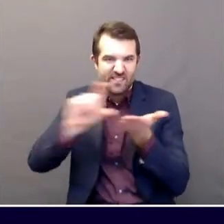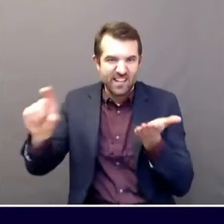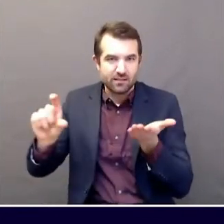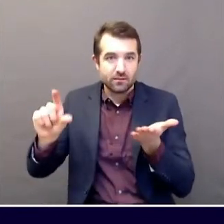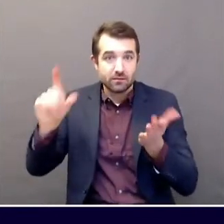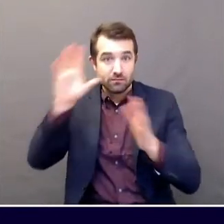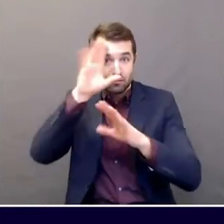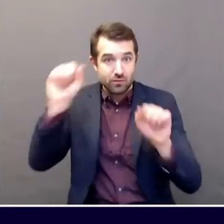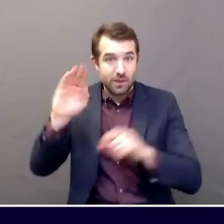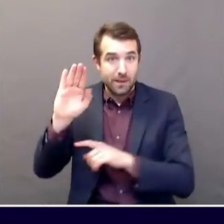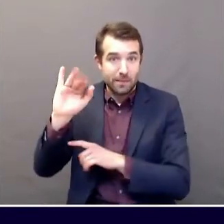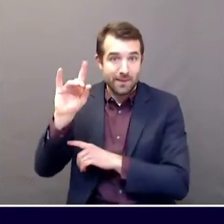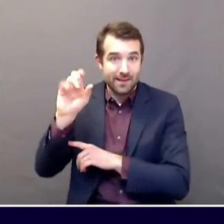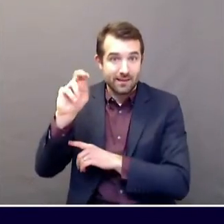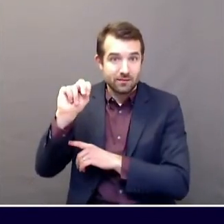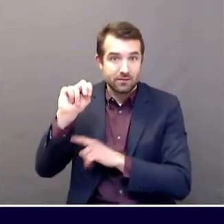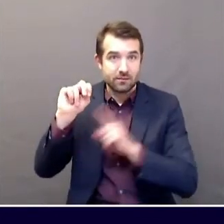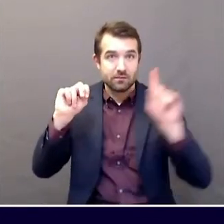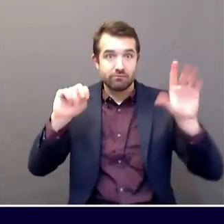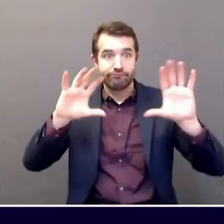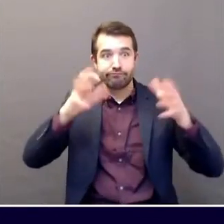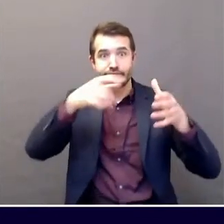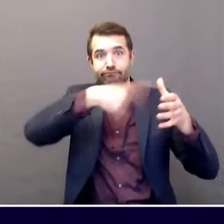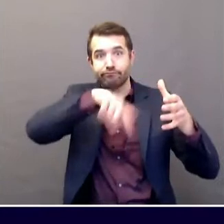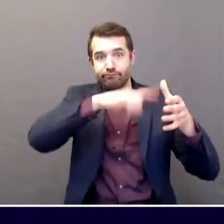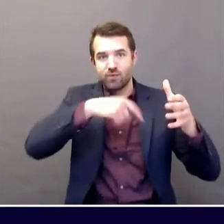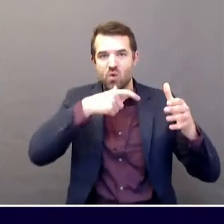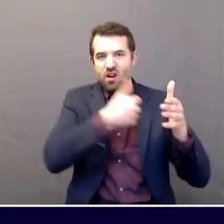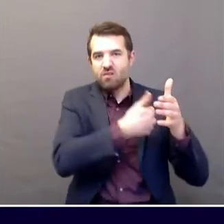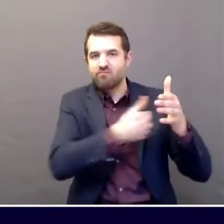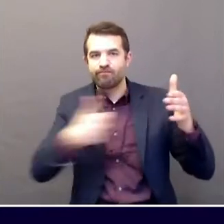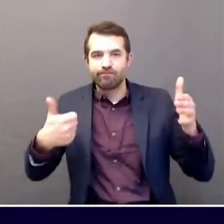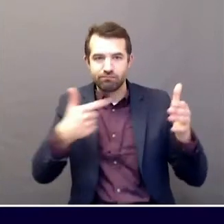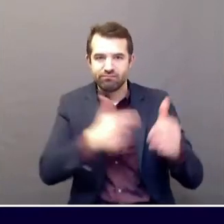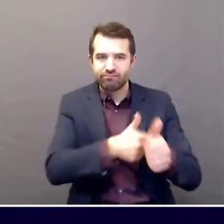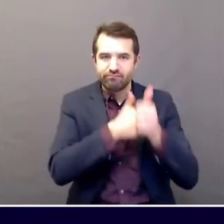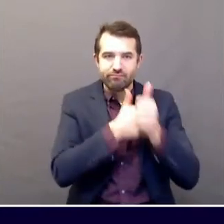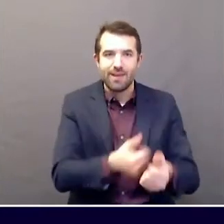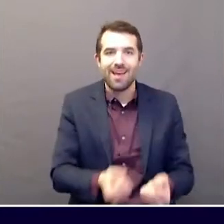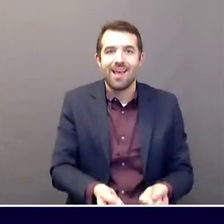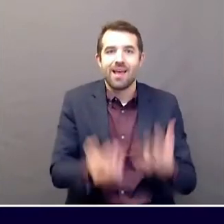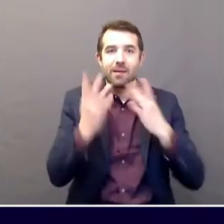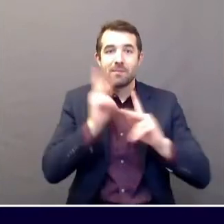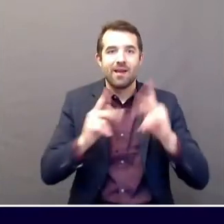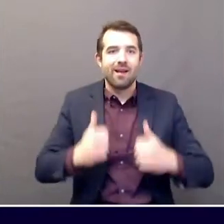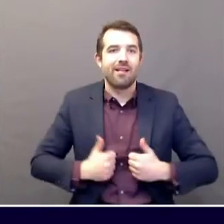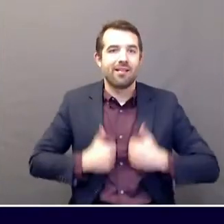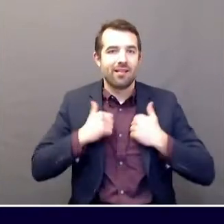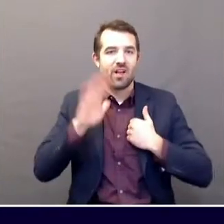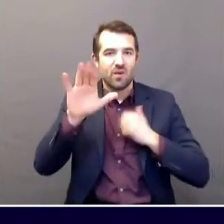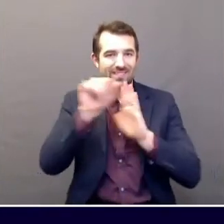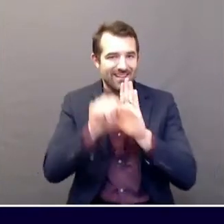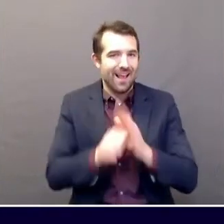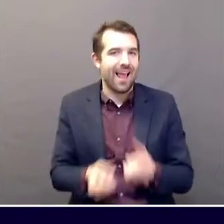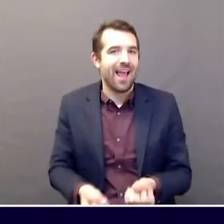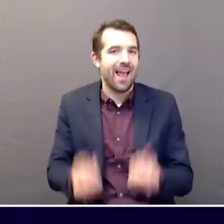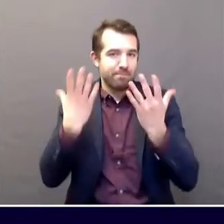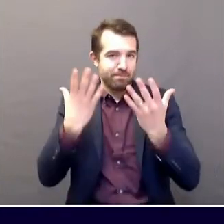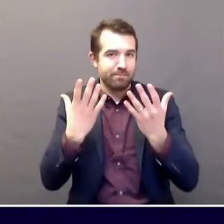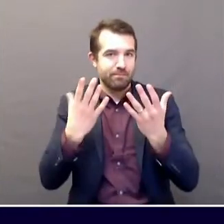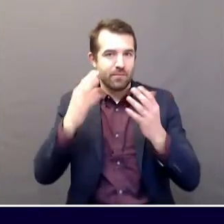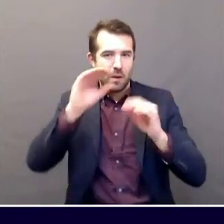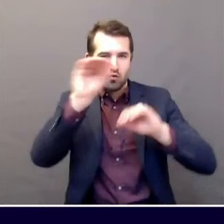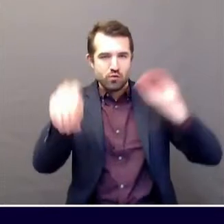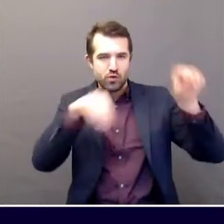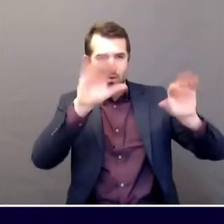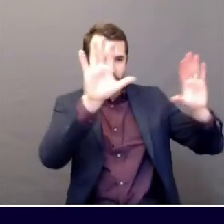with the population-based allocation. That is to say, the vaccine that gets allocated to each state will be based